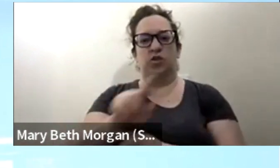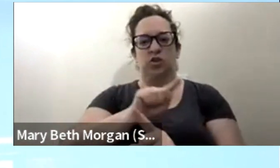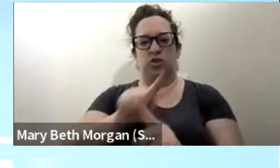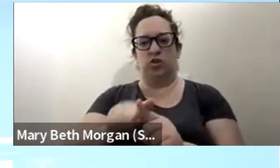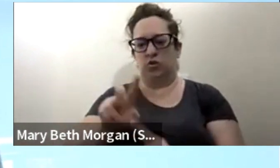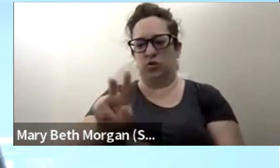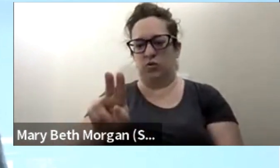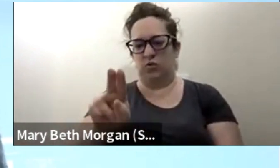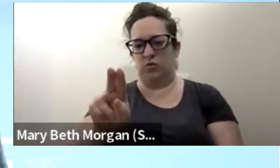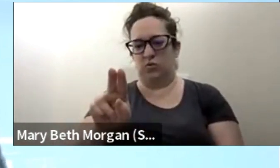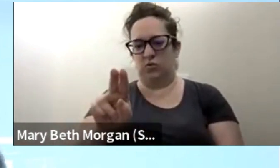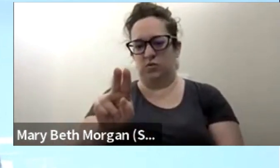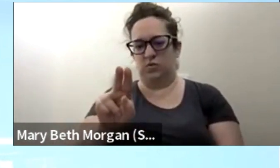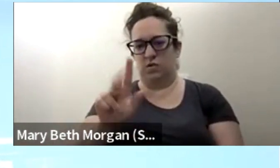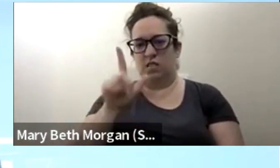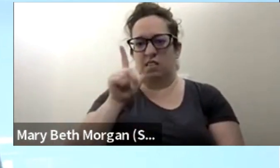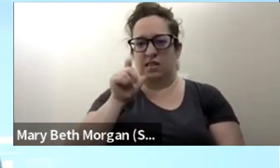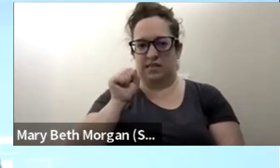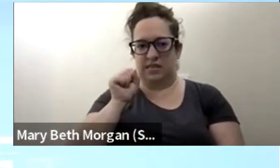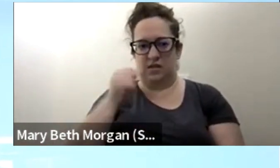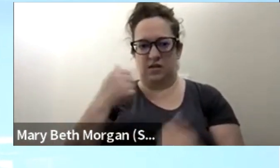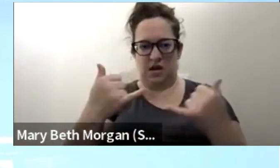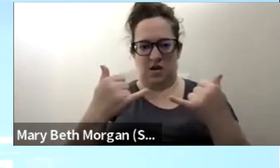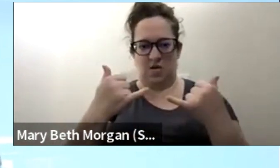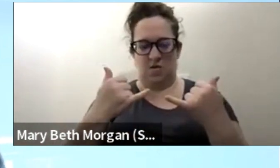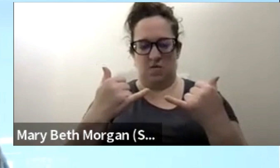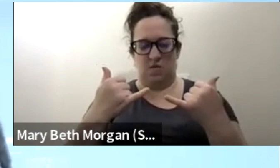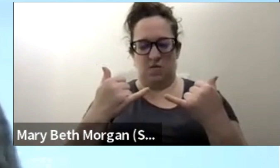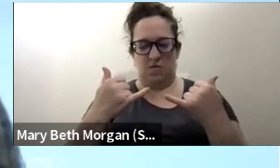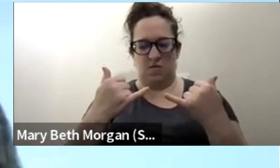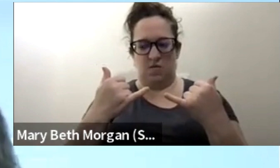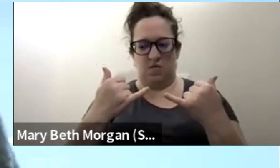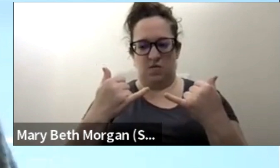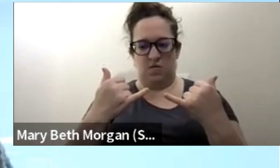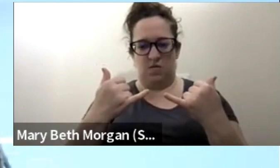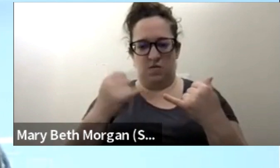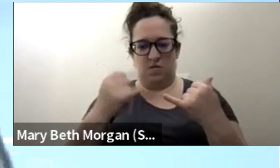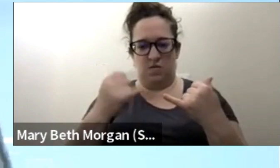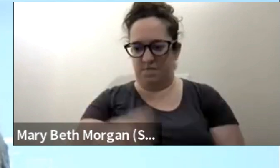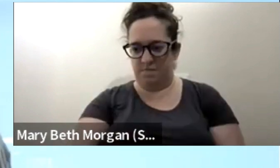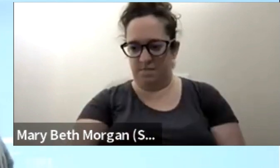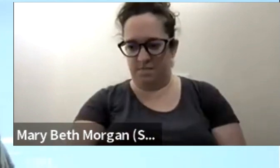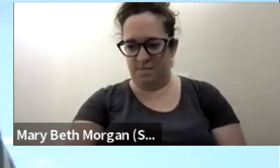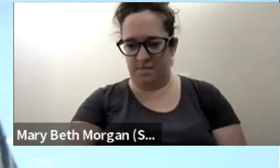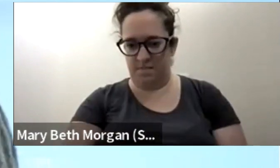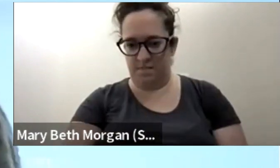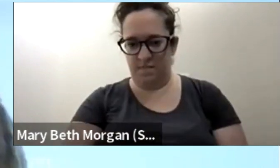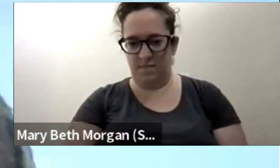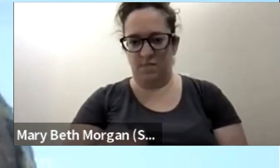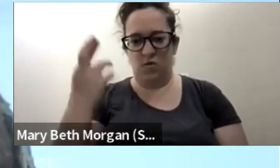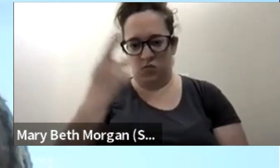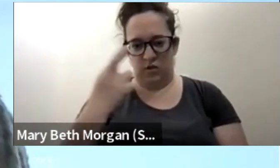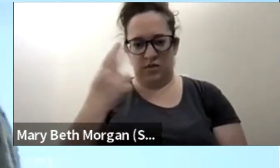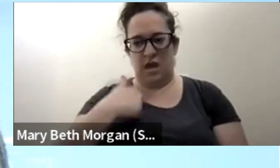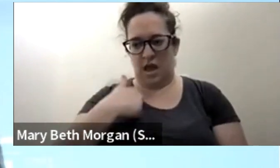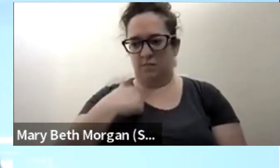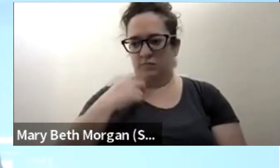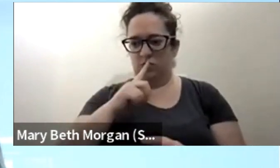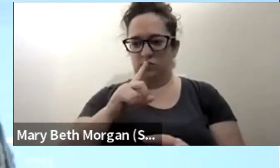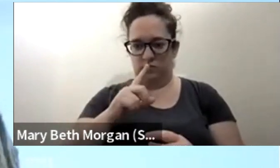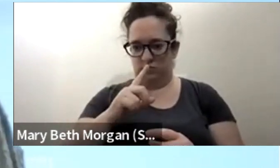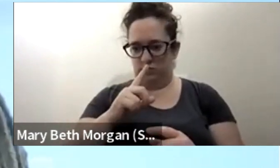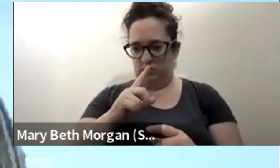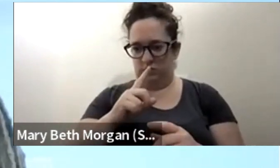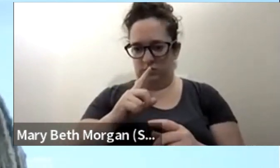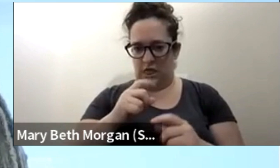also as interpreters, reinterpreting, and sometimes traditionally with a twist, and sometimes radical